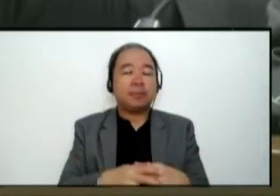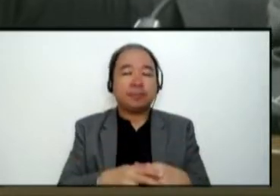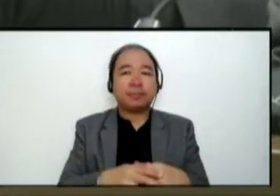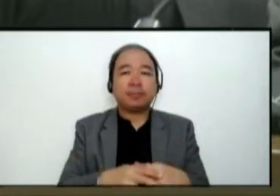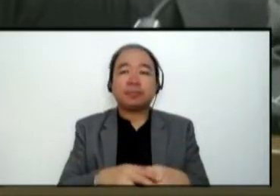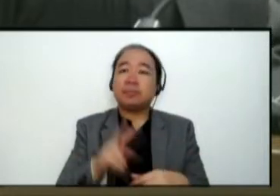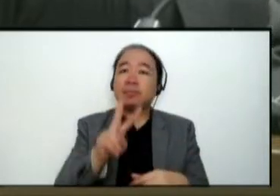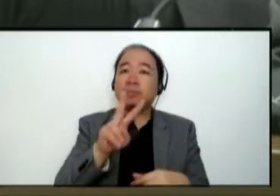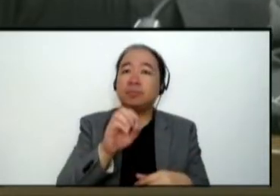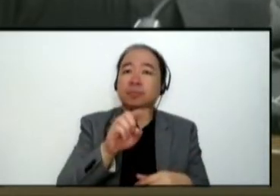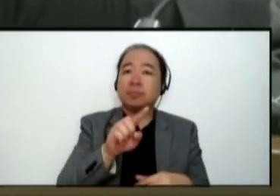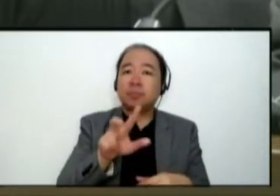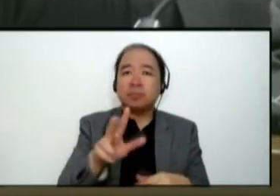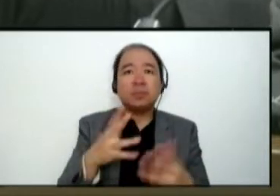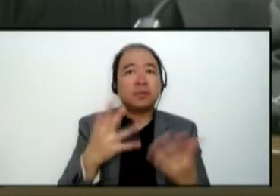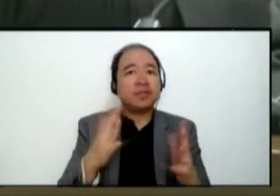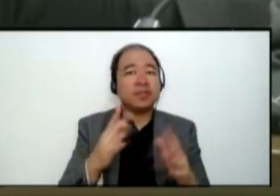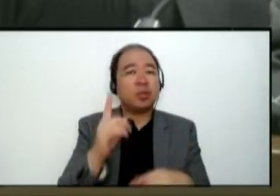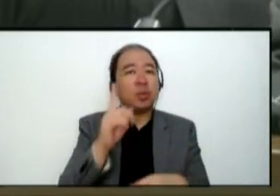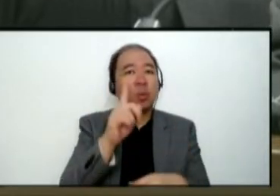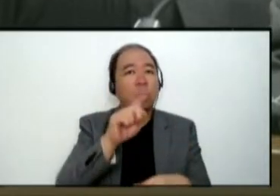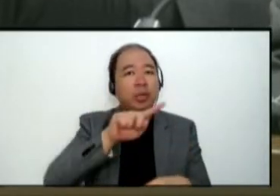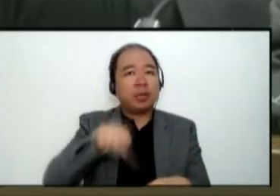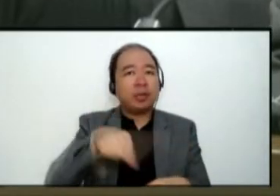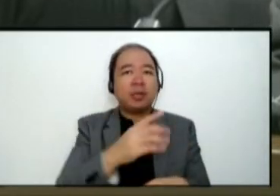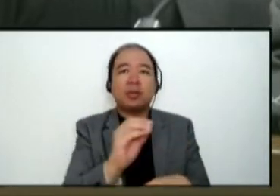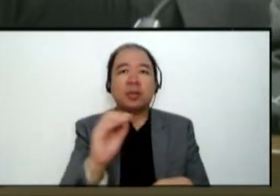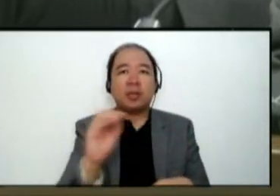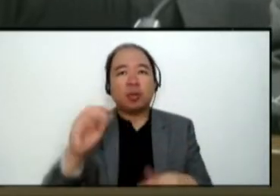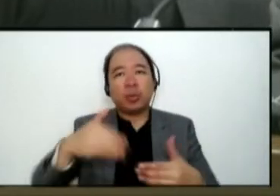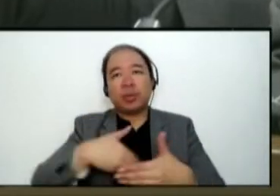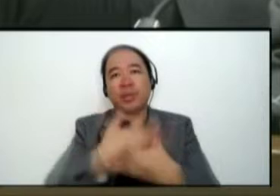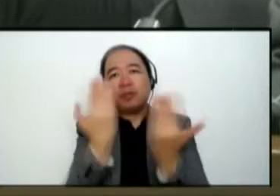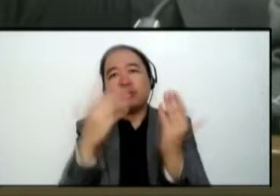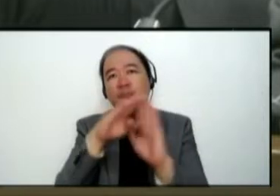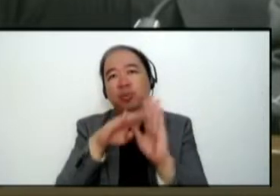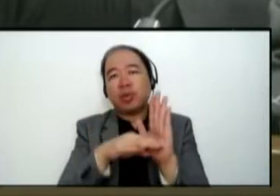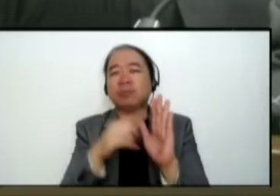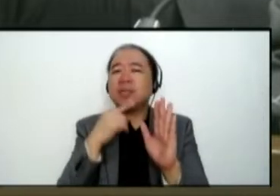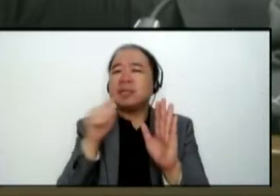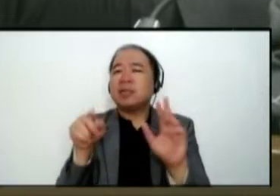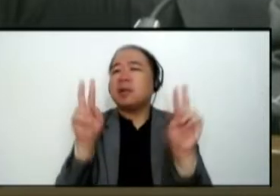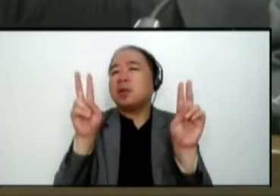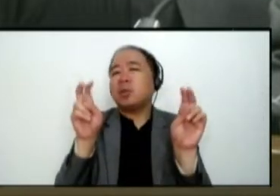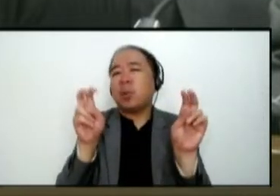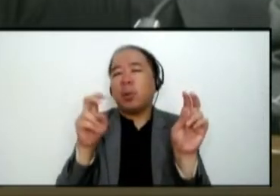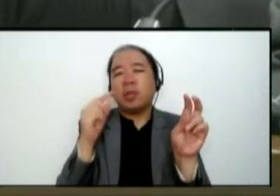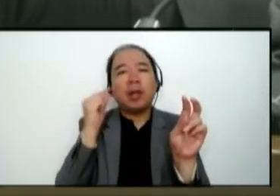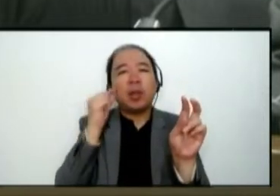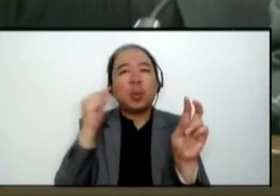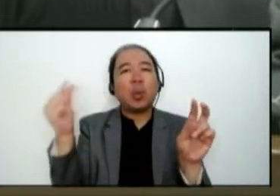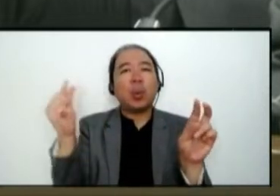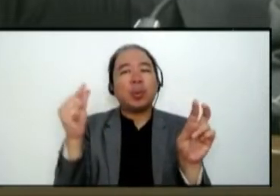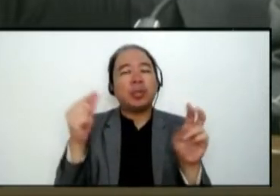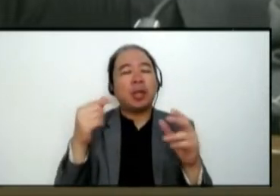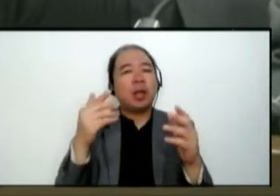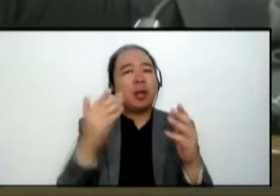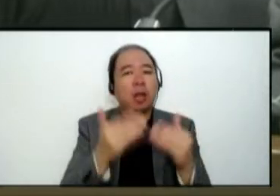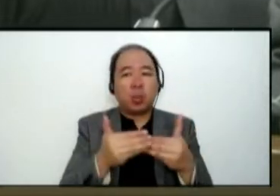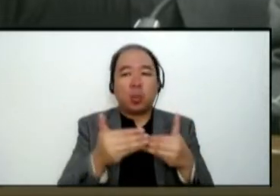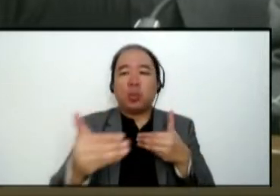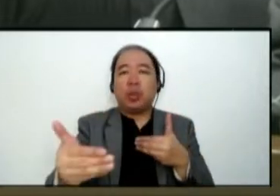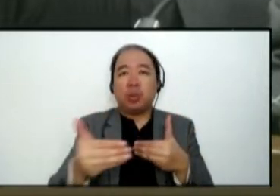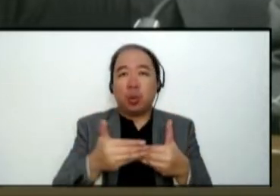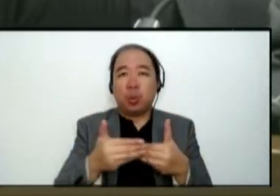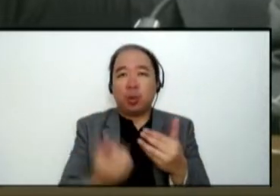our first 1,000 Days program, which addresses the golden window of opportunity for the child to achieve his or her